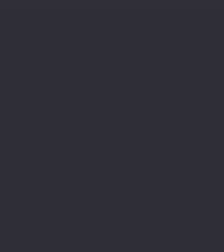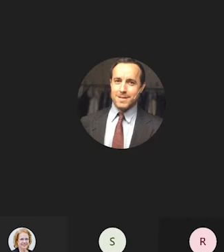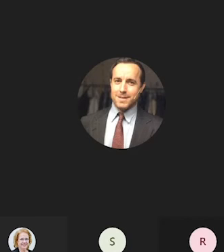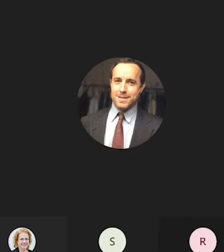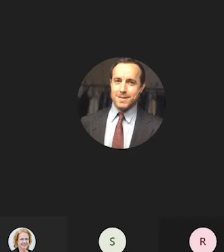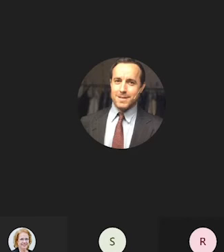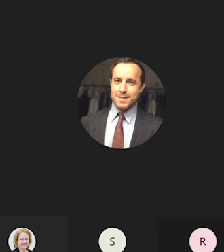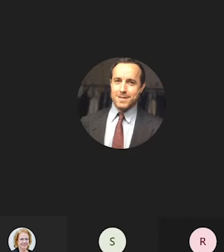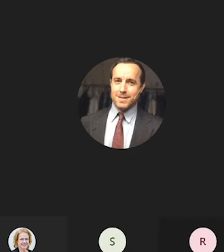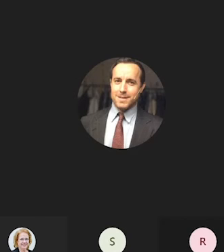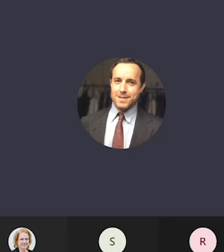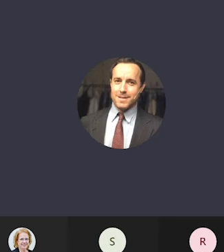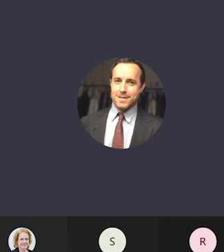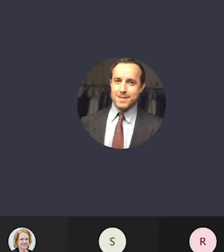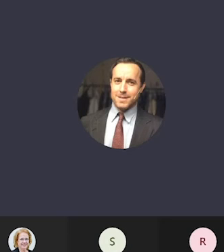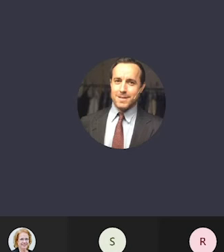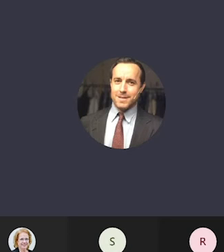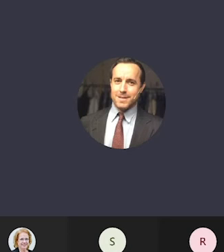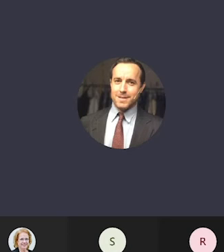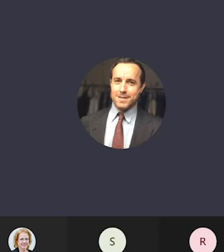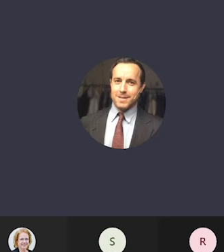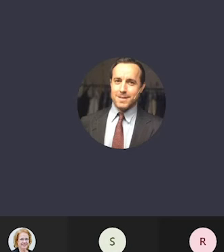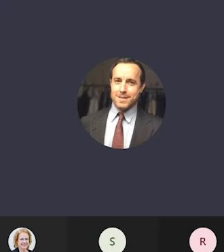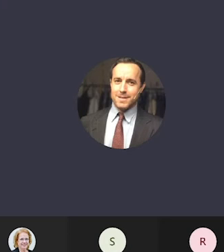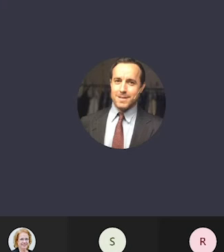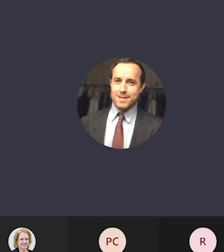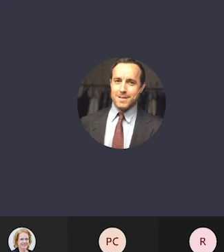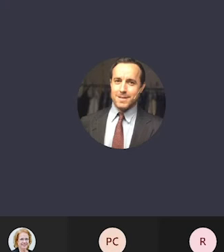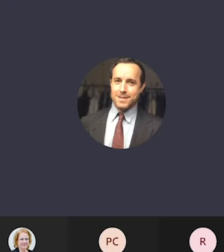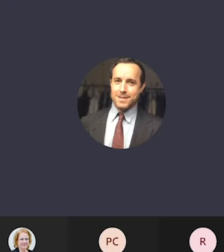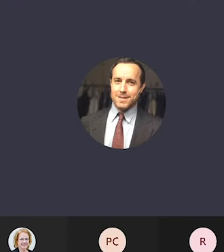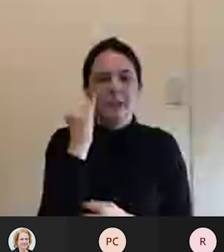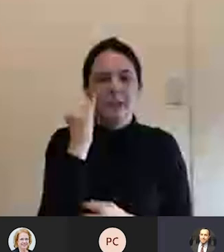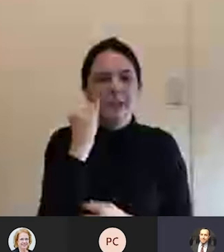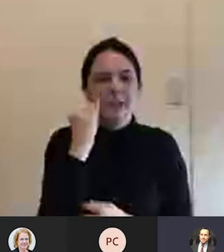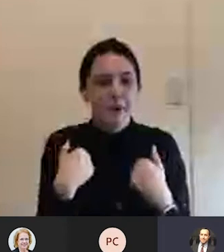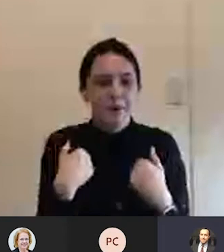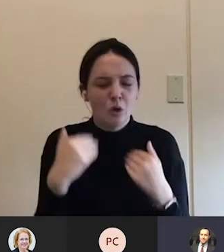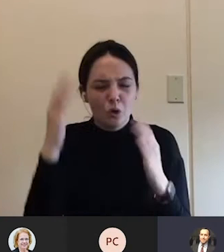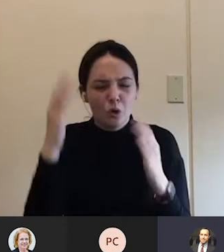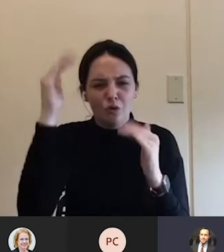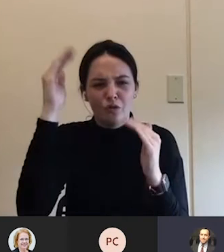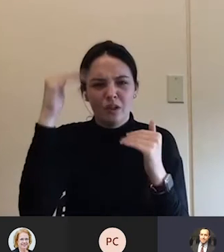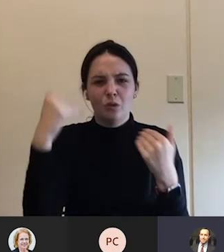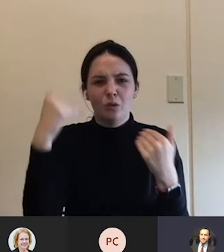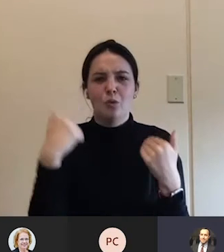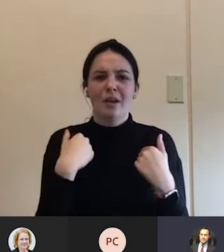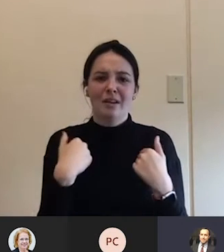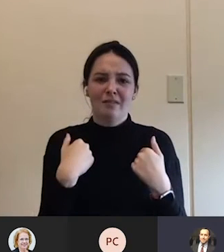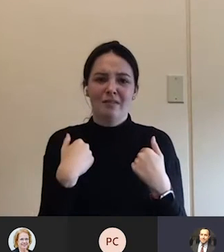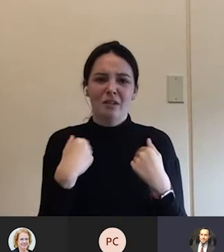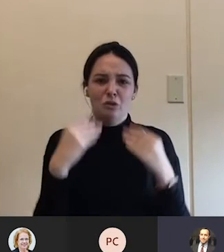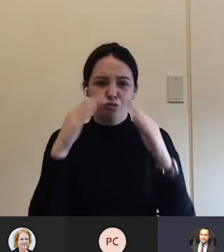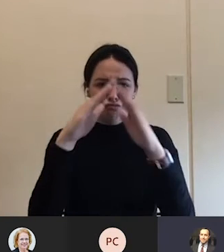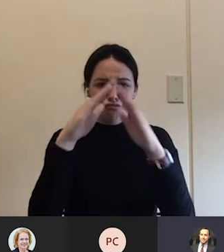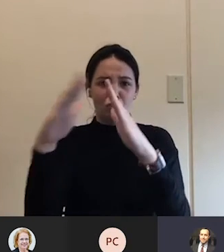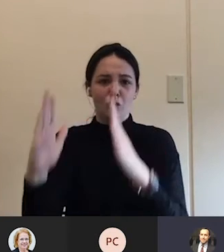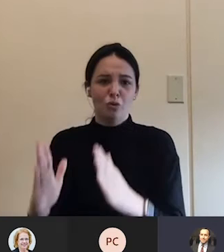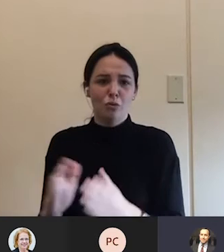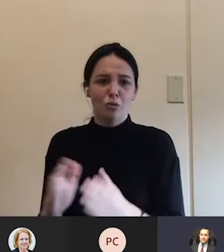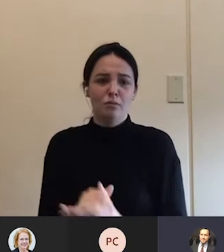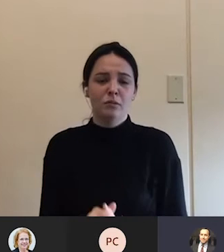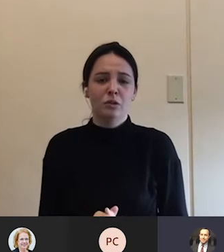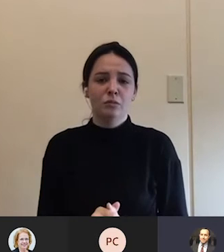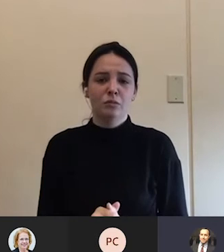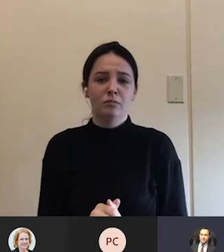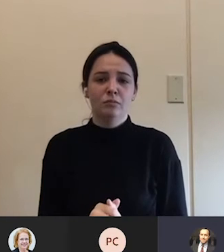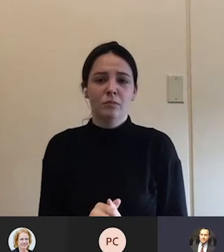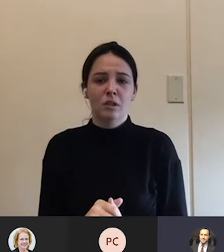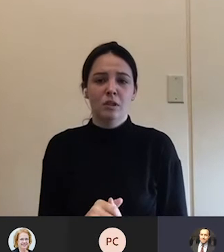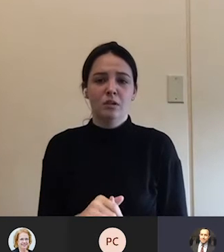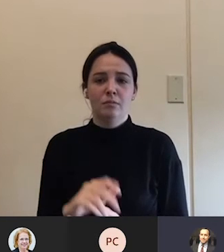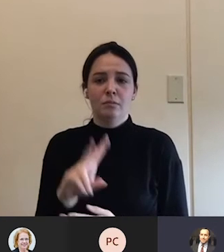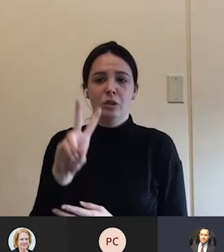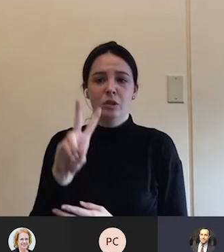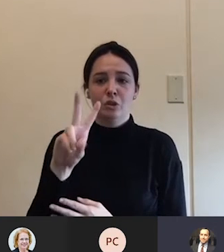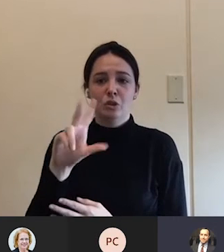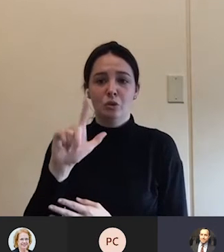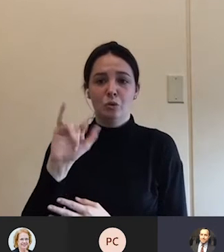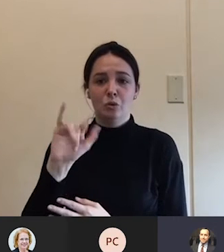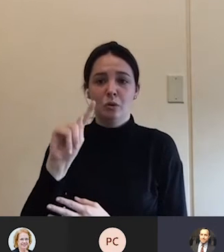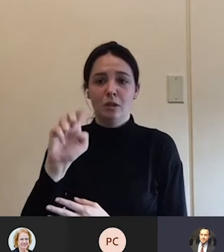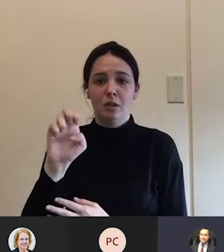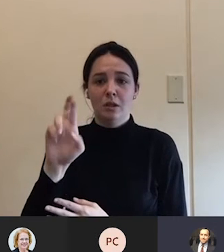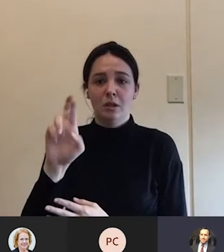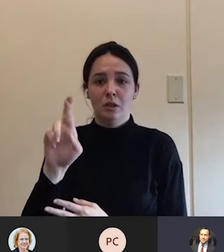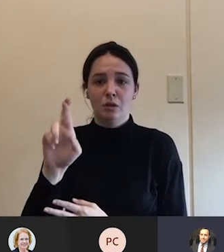if you have, these are you hopefully have around your home. So we would like a 2-liter soda bottle, a